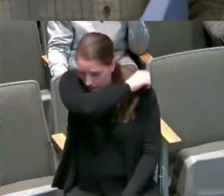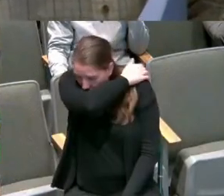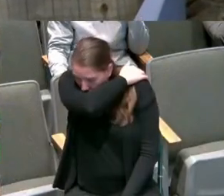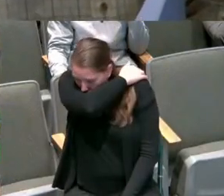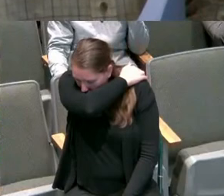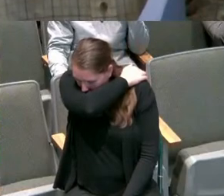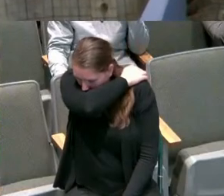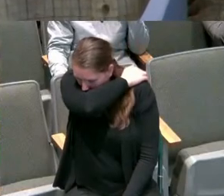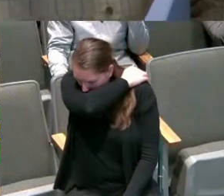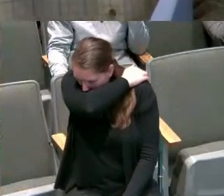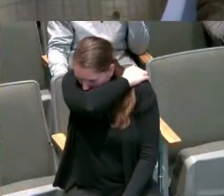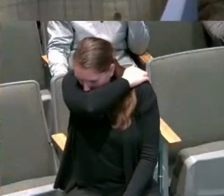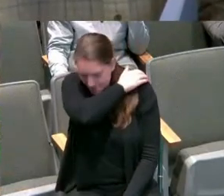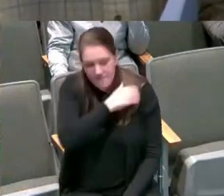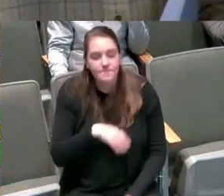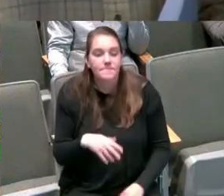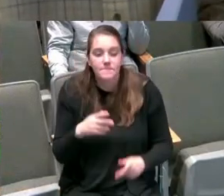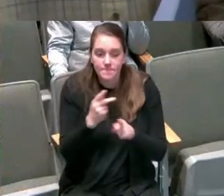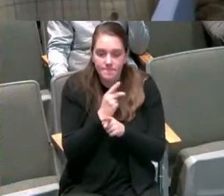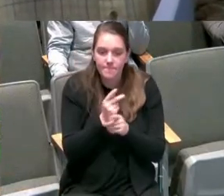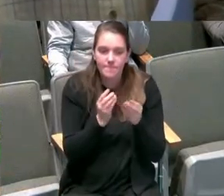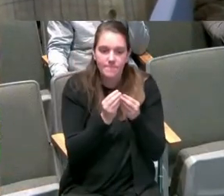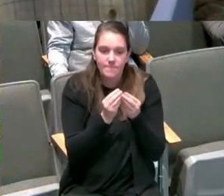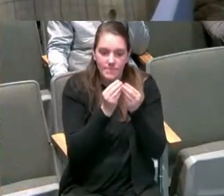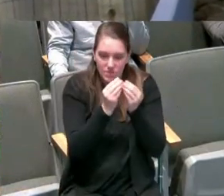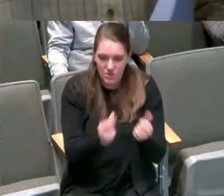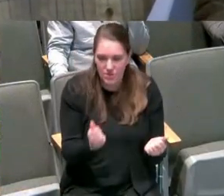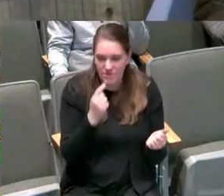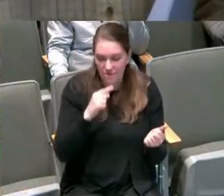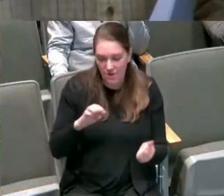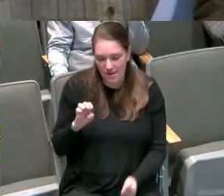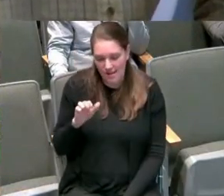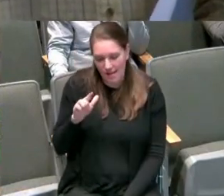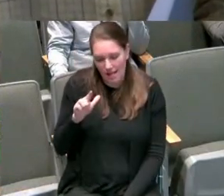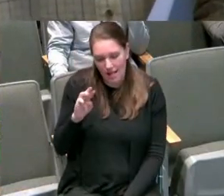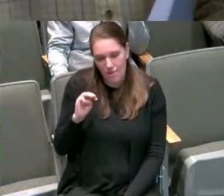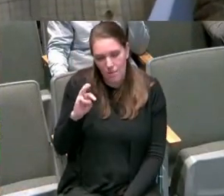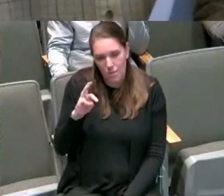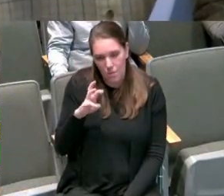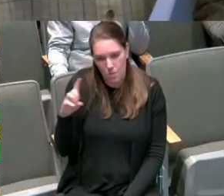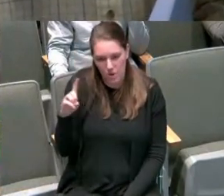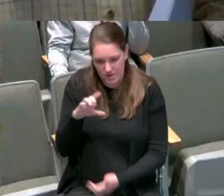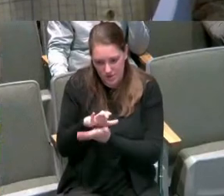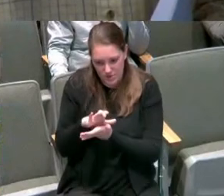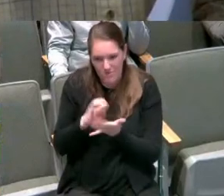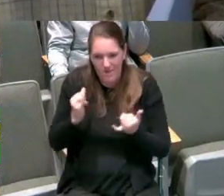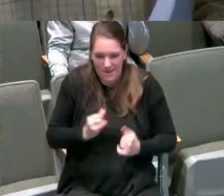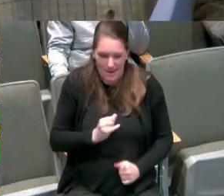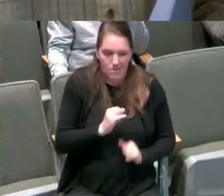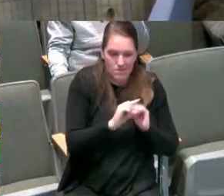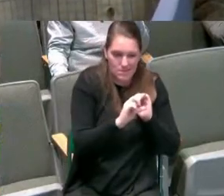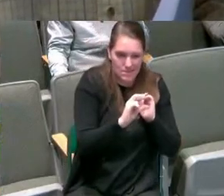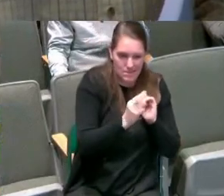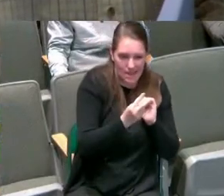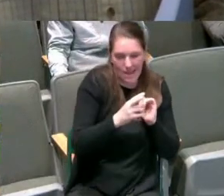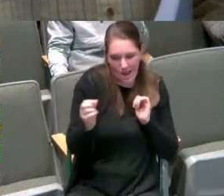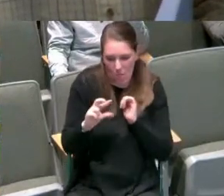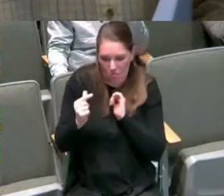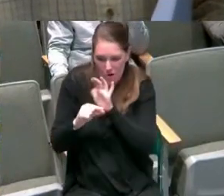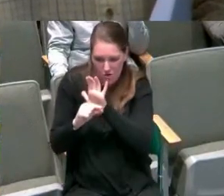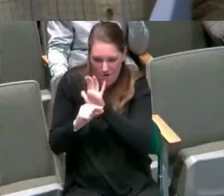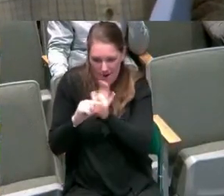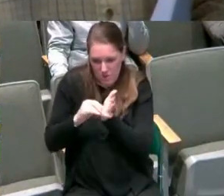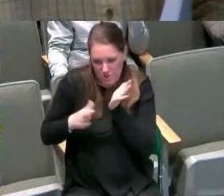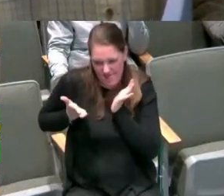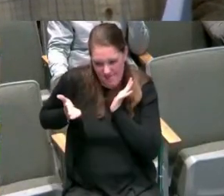a solution for the needs of the Elmwood School which currently houses our second and third grade students so um just to